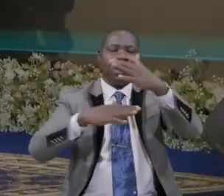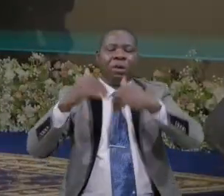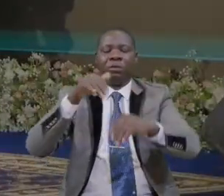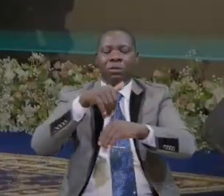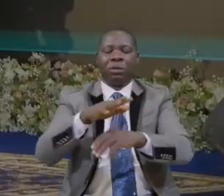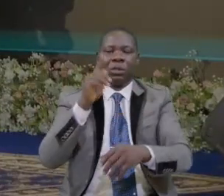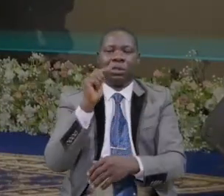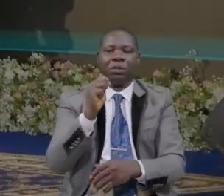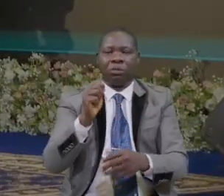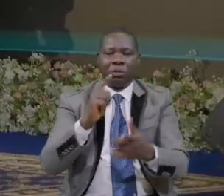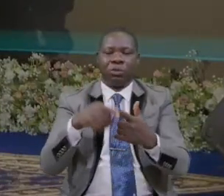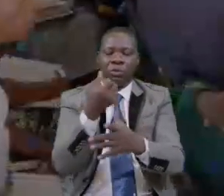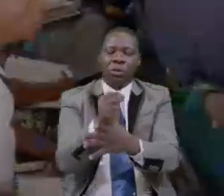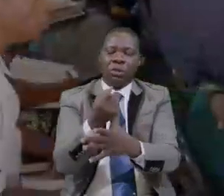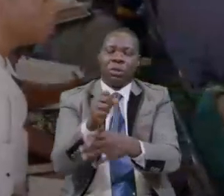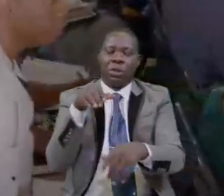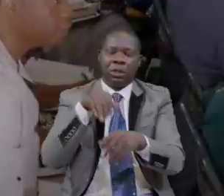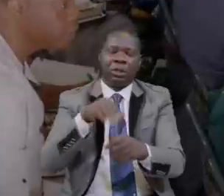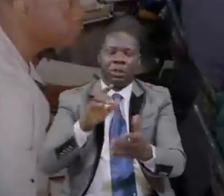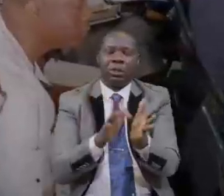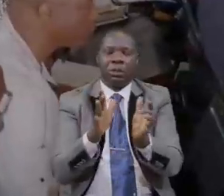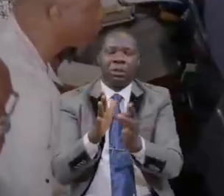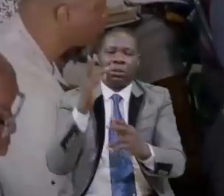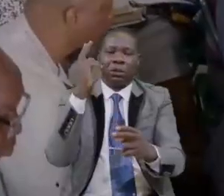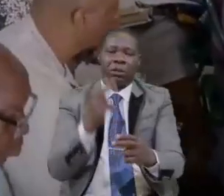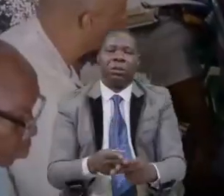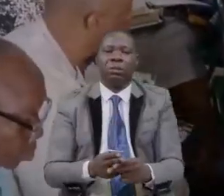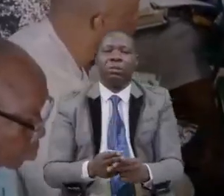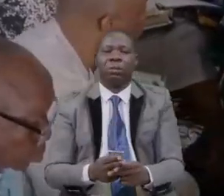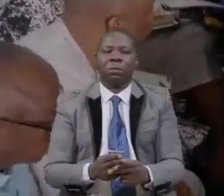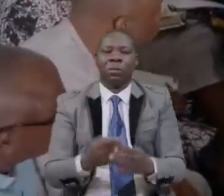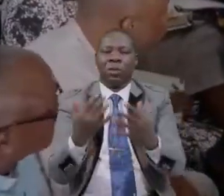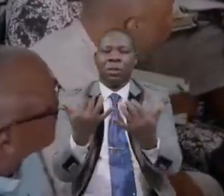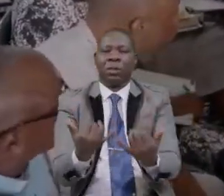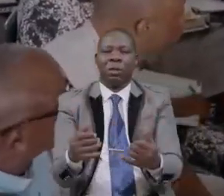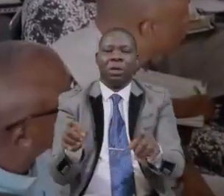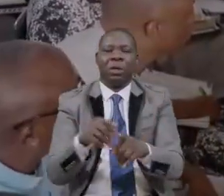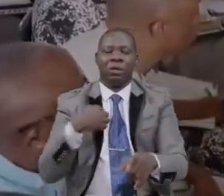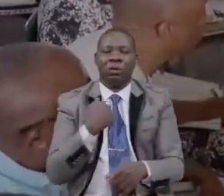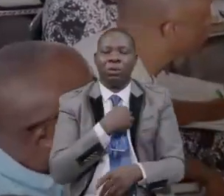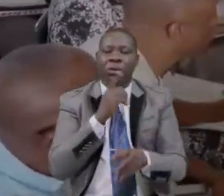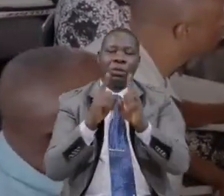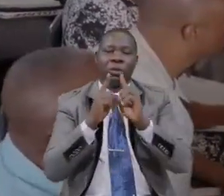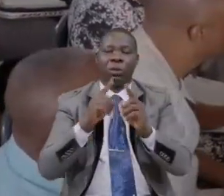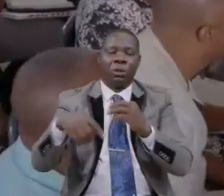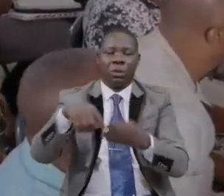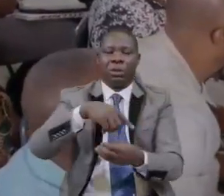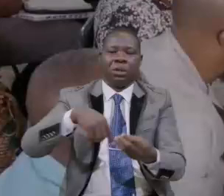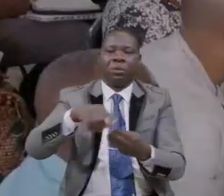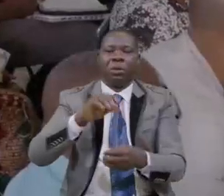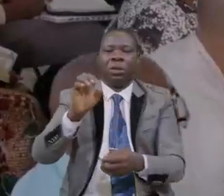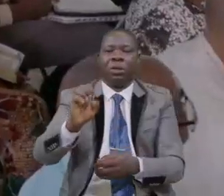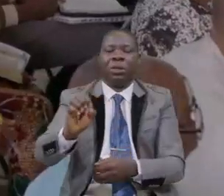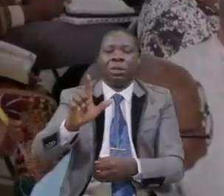give in Jesus' name. Amen. Now, as we talk about Elisha, we have